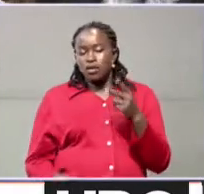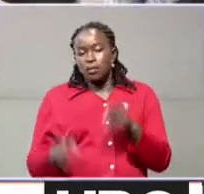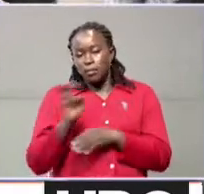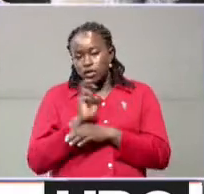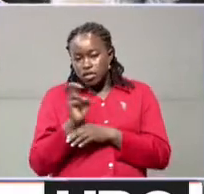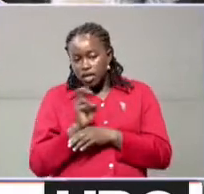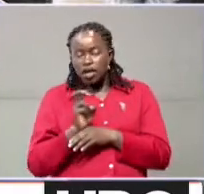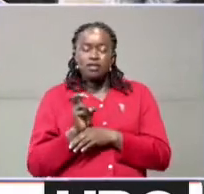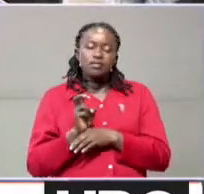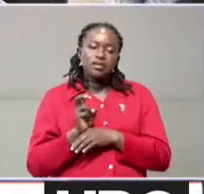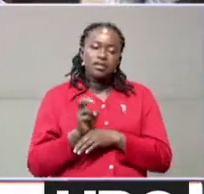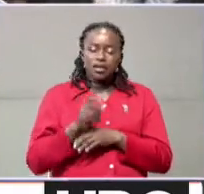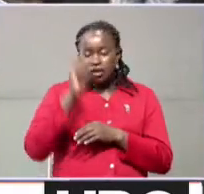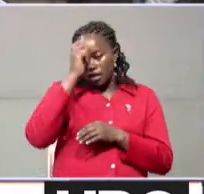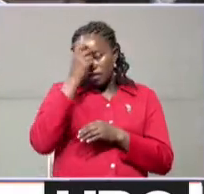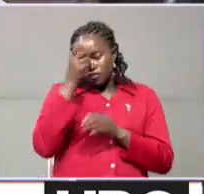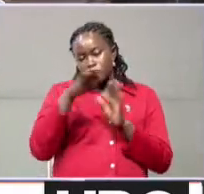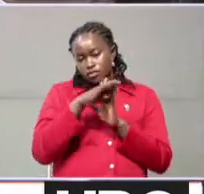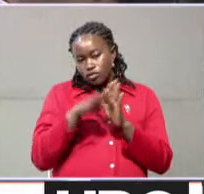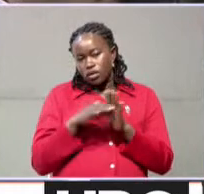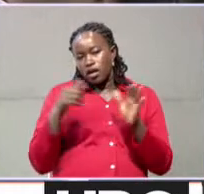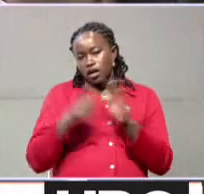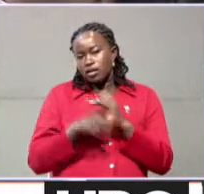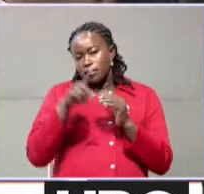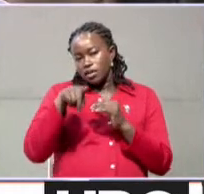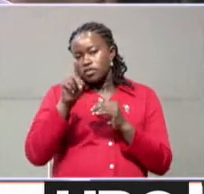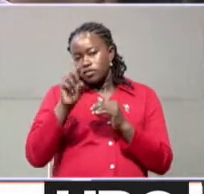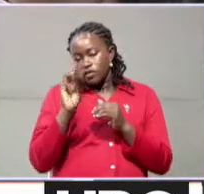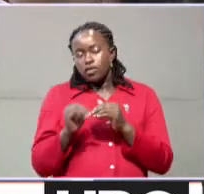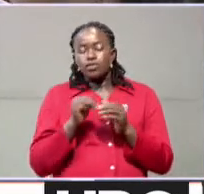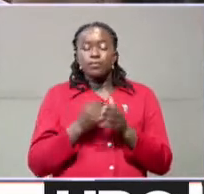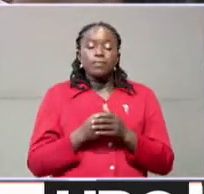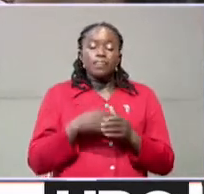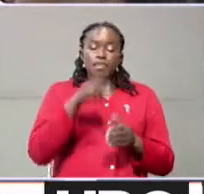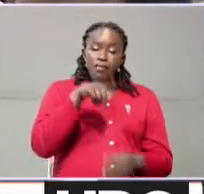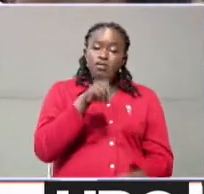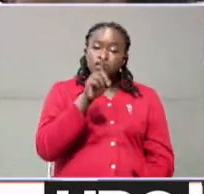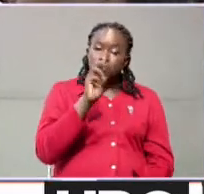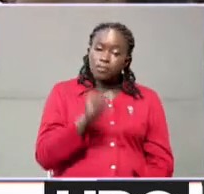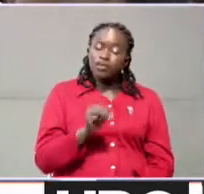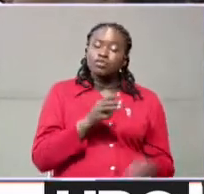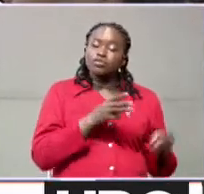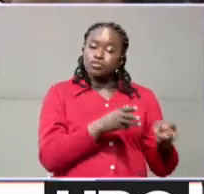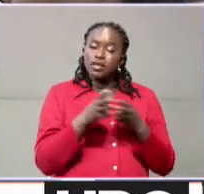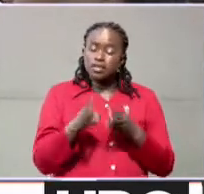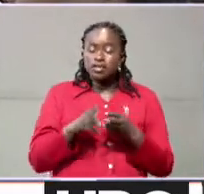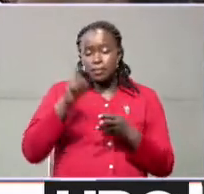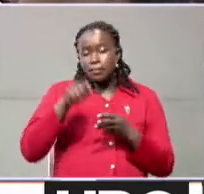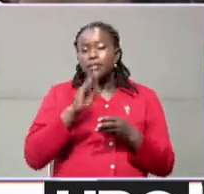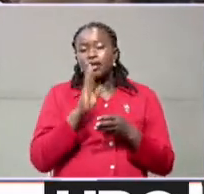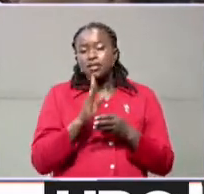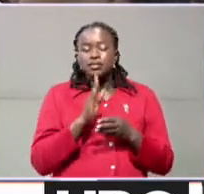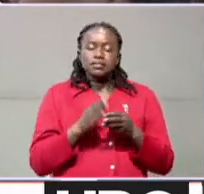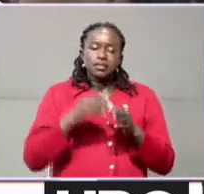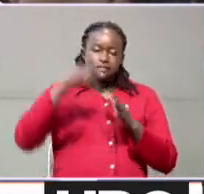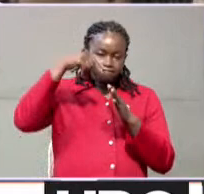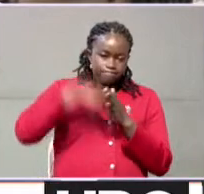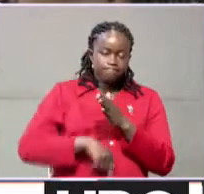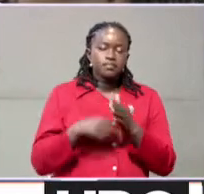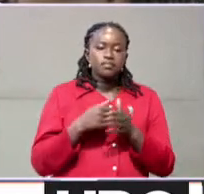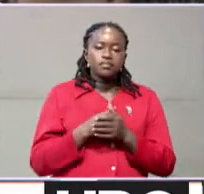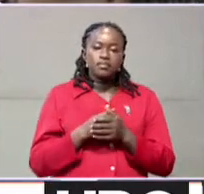supervision of government program under the policy development model paris development model strategy should be intensified